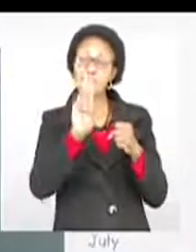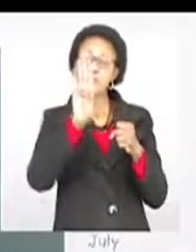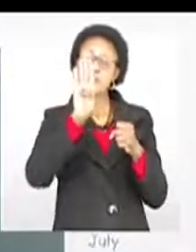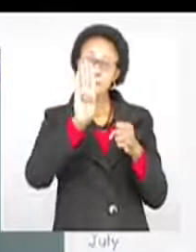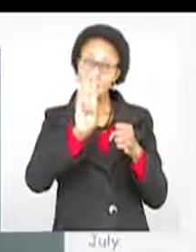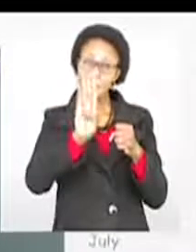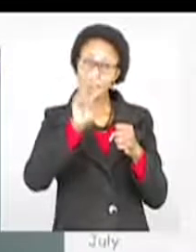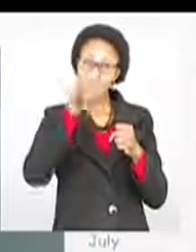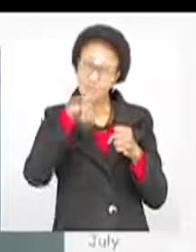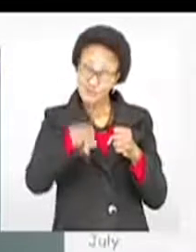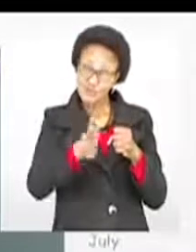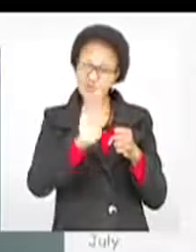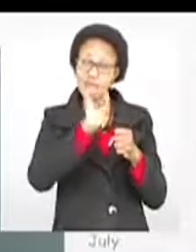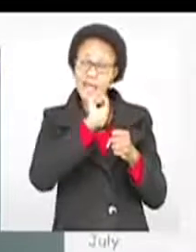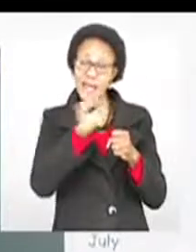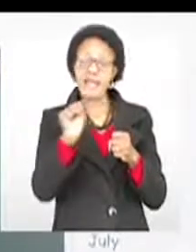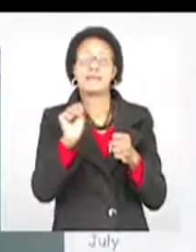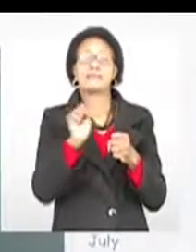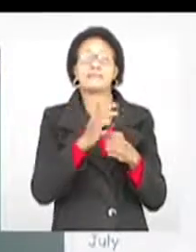B.